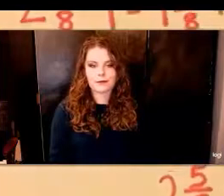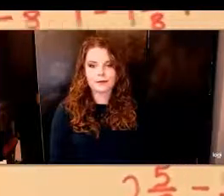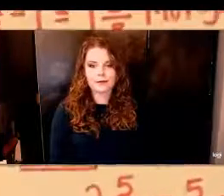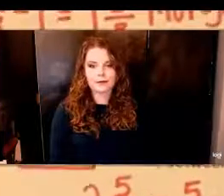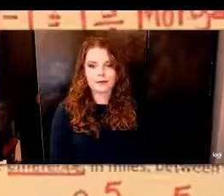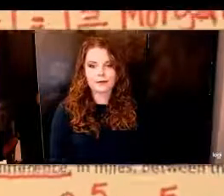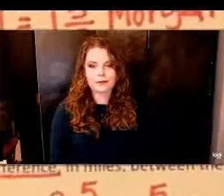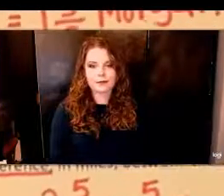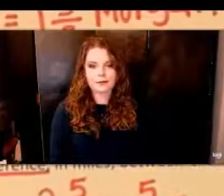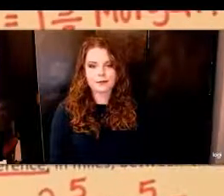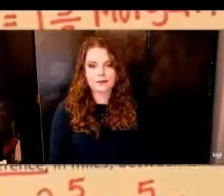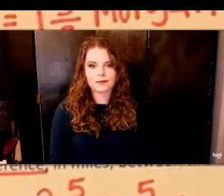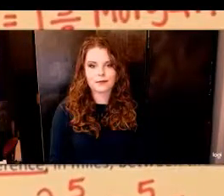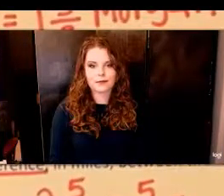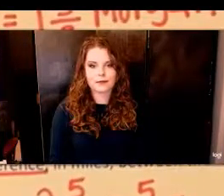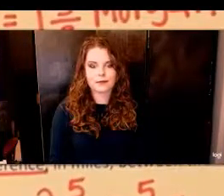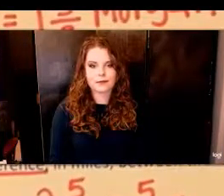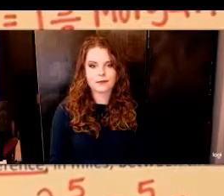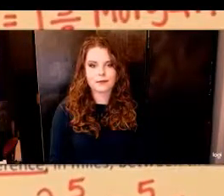Get this back into the view for you here.